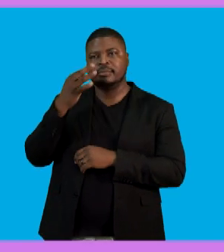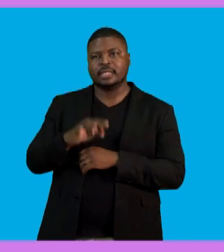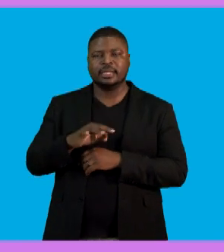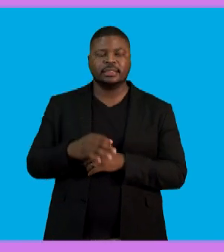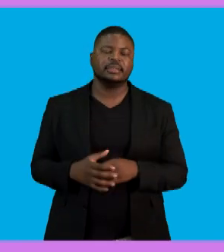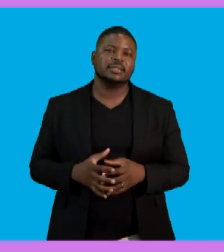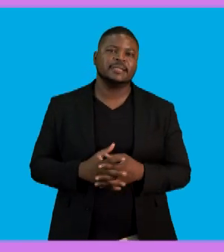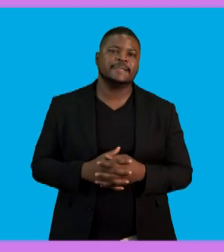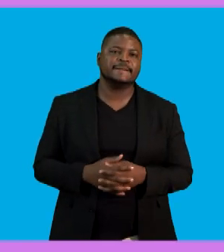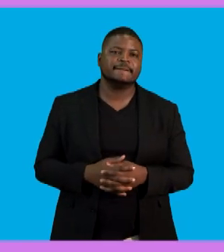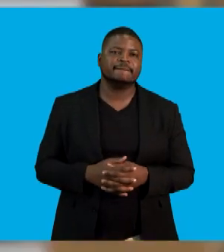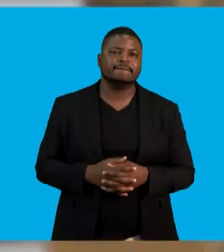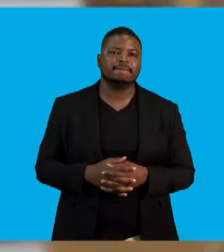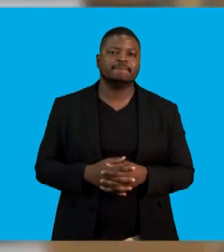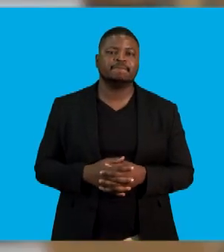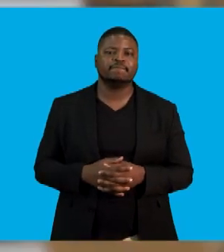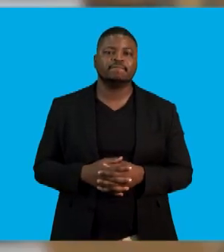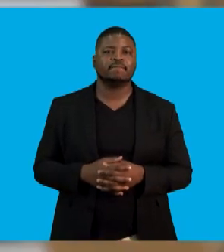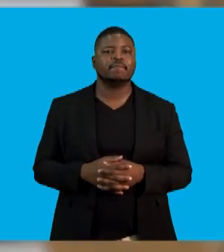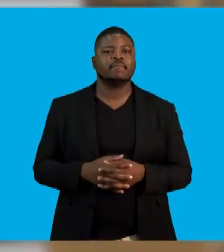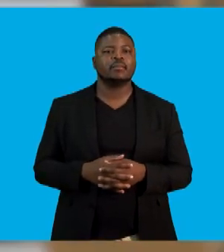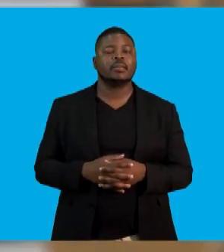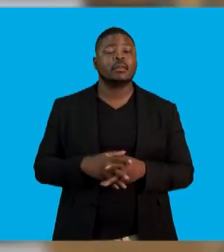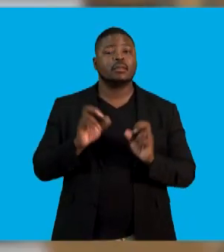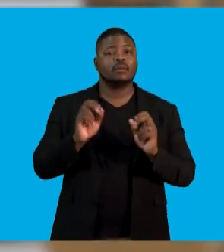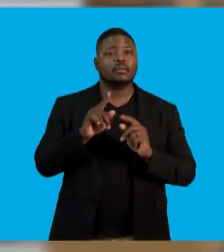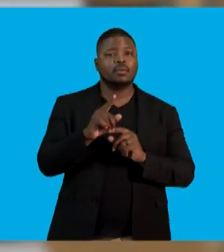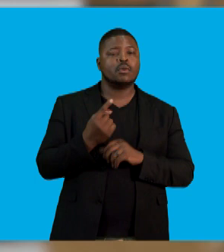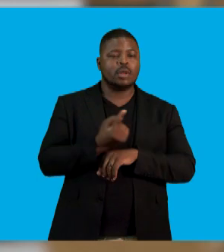23 minutes. All right, so this is 1